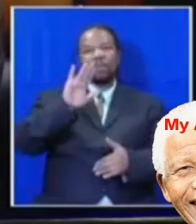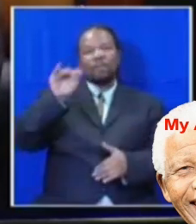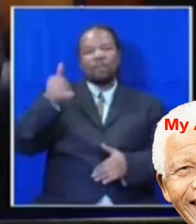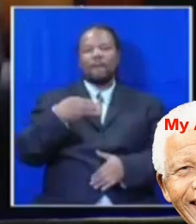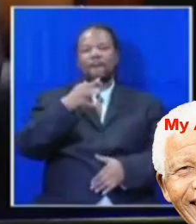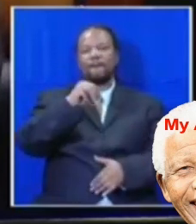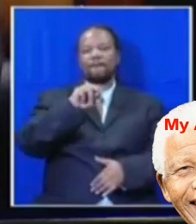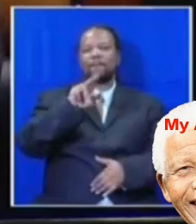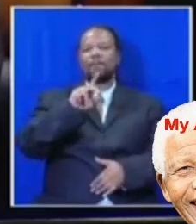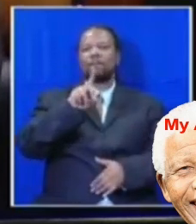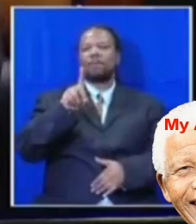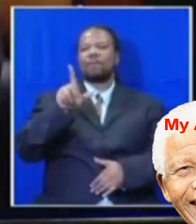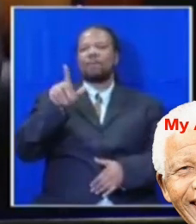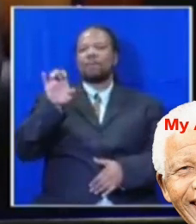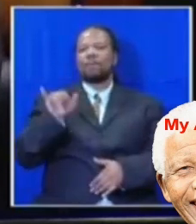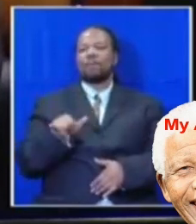guy.